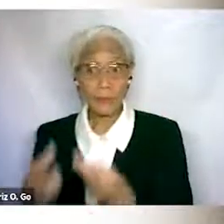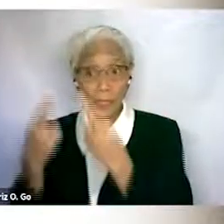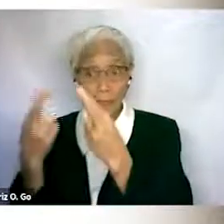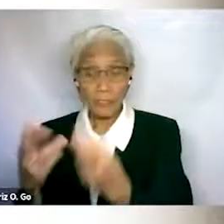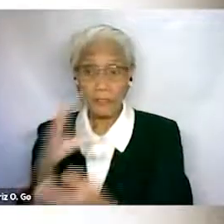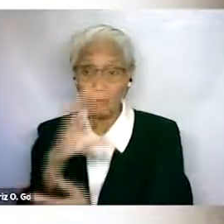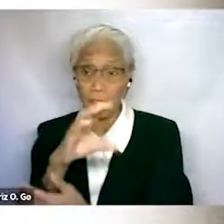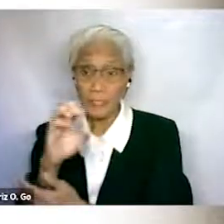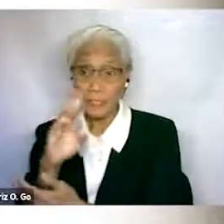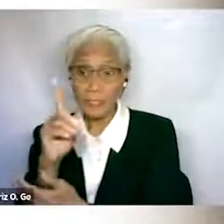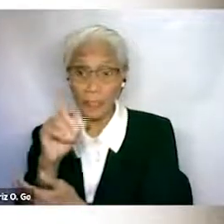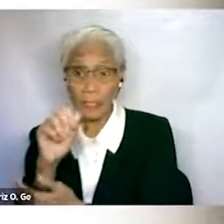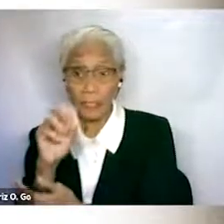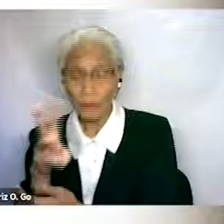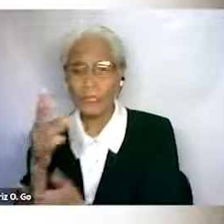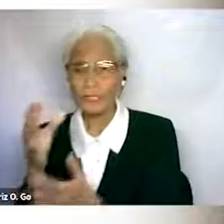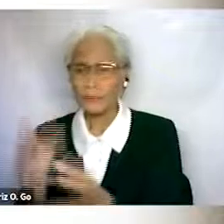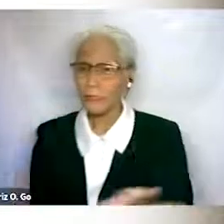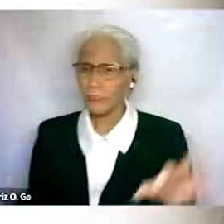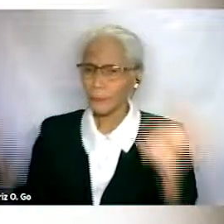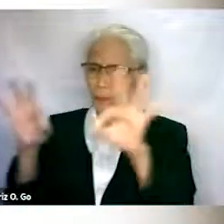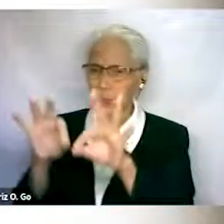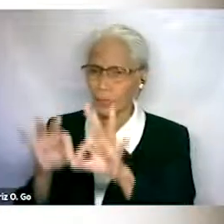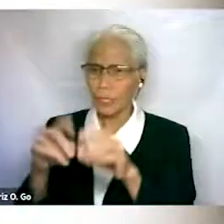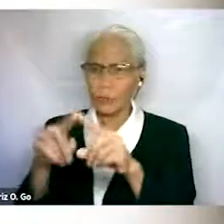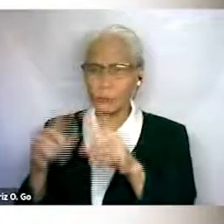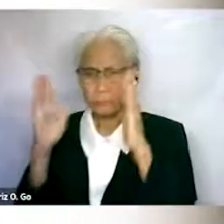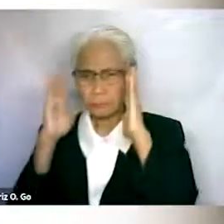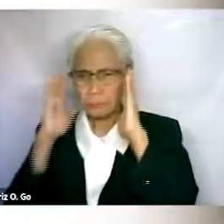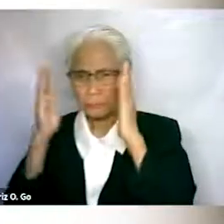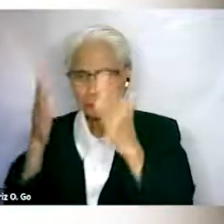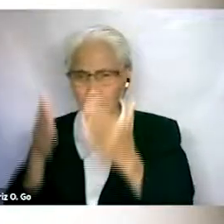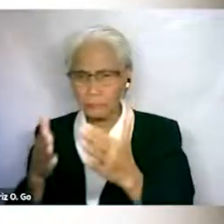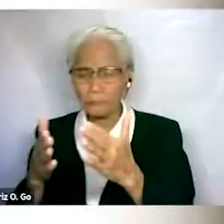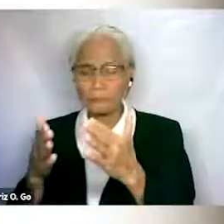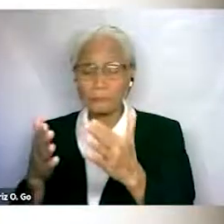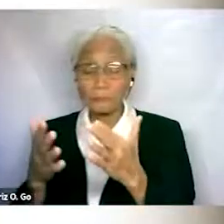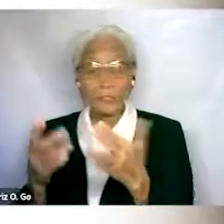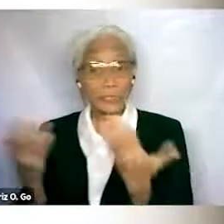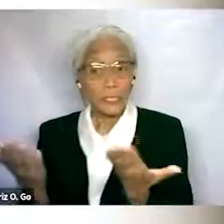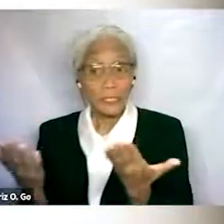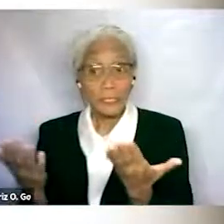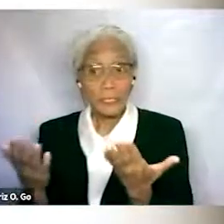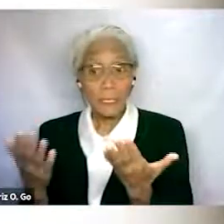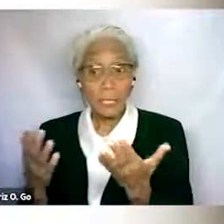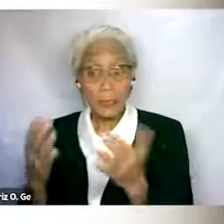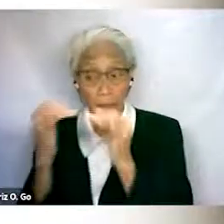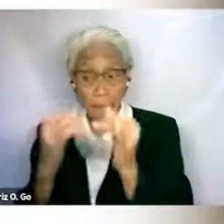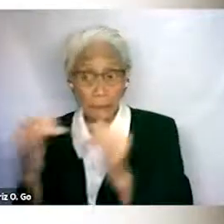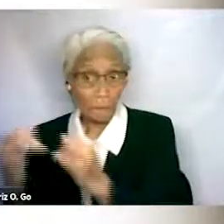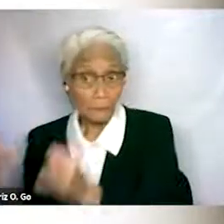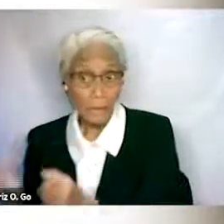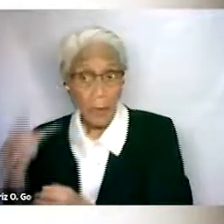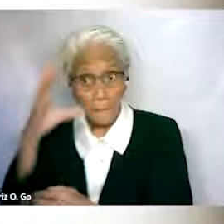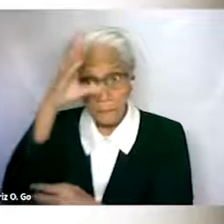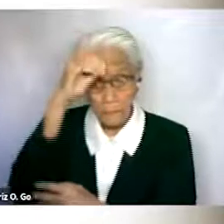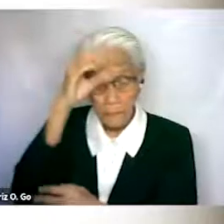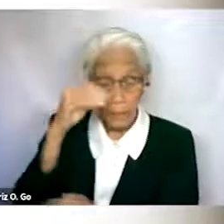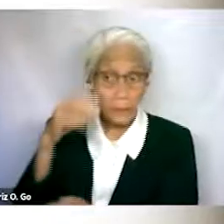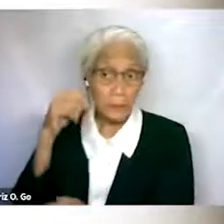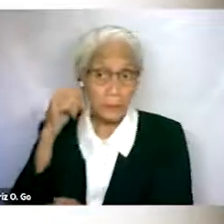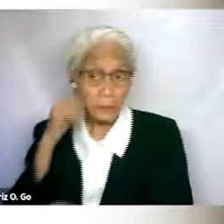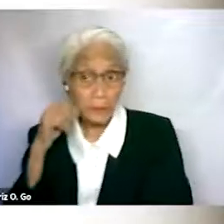things: it's substantive equality, non-discrimination, and state obligation. And underpinning it all is the recognition that